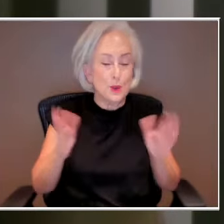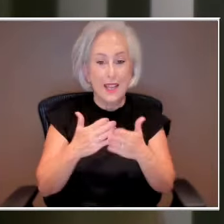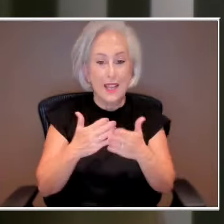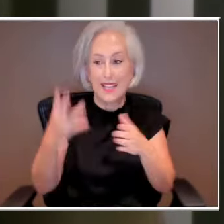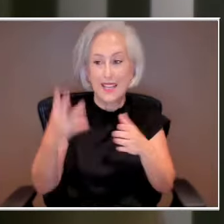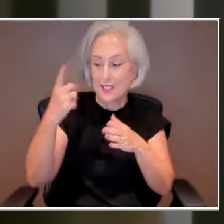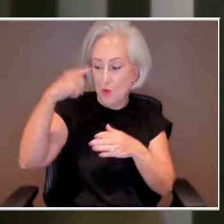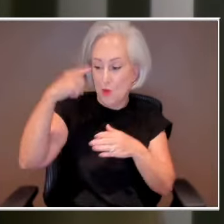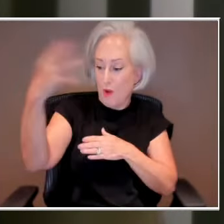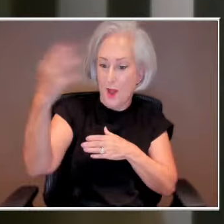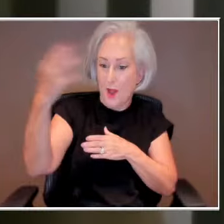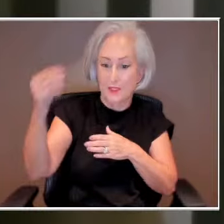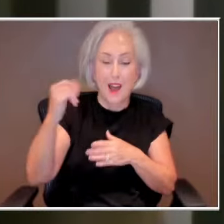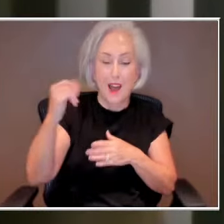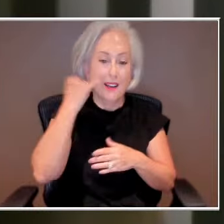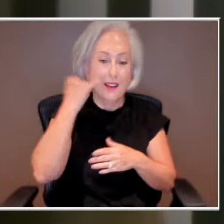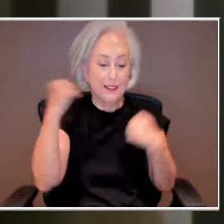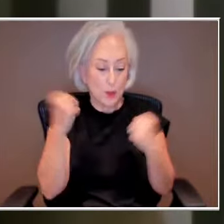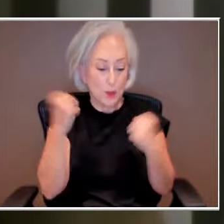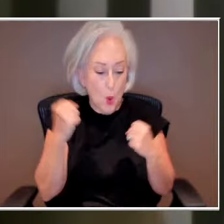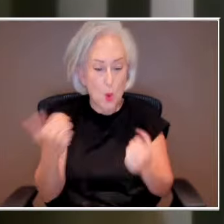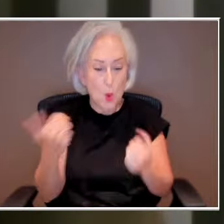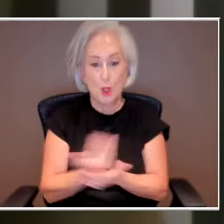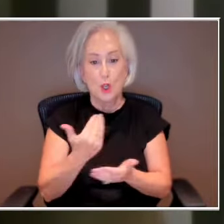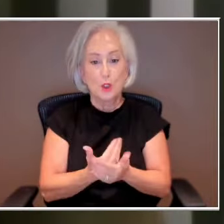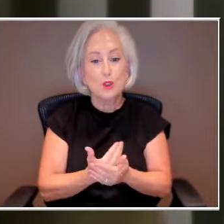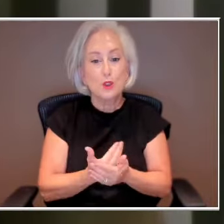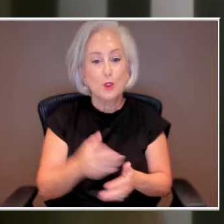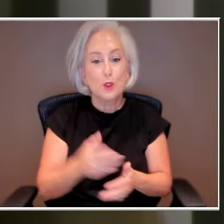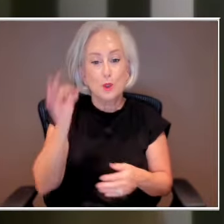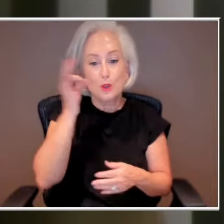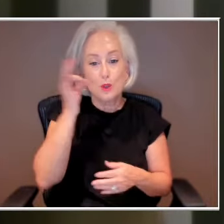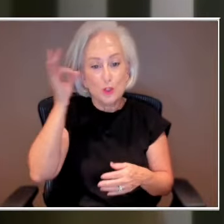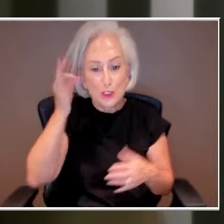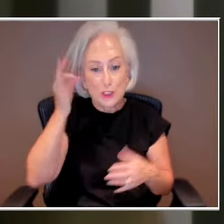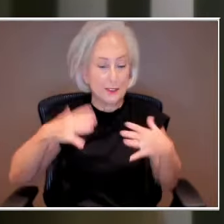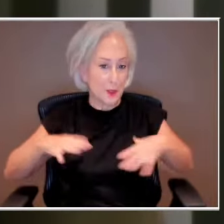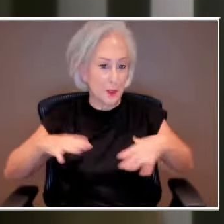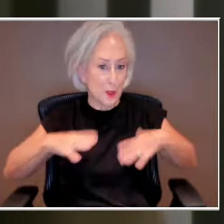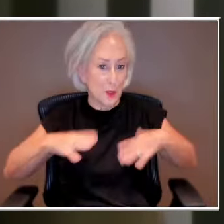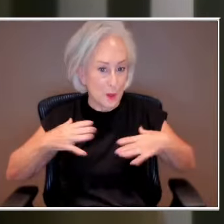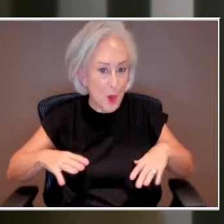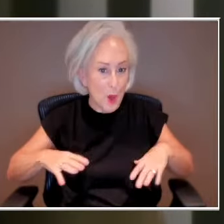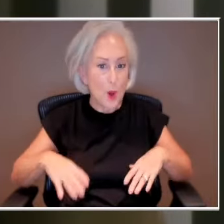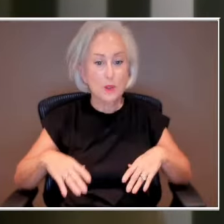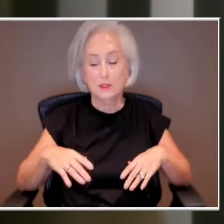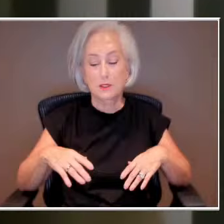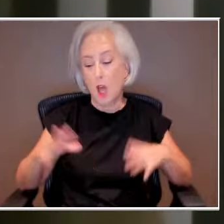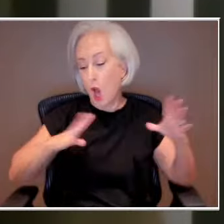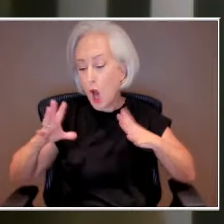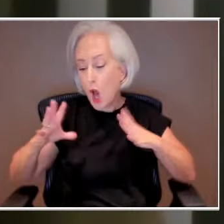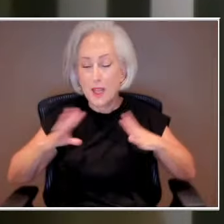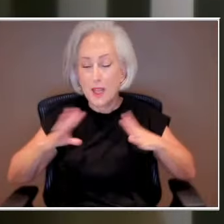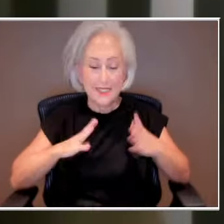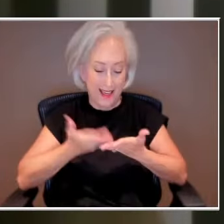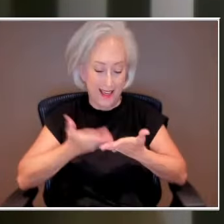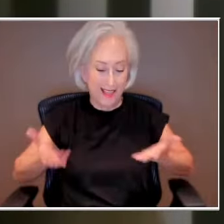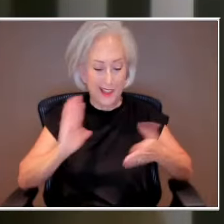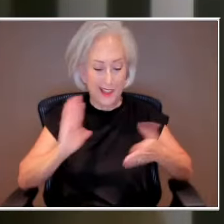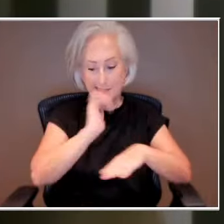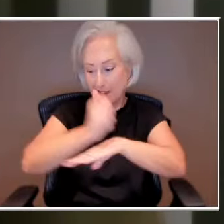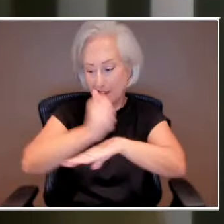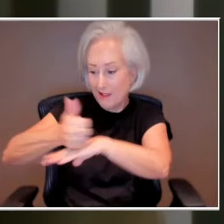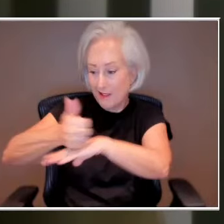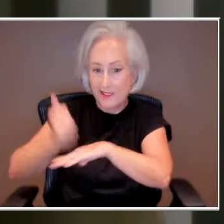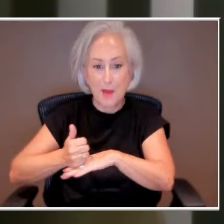cold out, new Chiefs gear. We're having trunk shows. Our holiday shop is already set up. So just come on in. We have so many different price